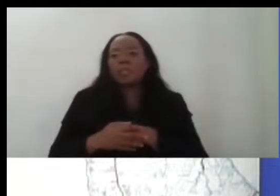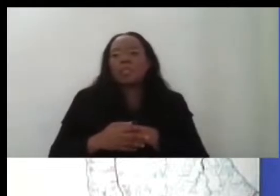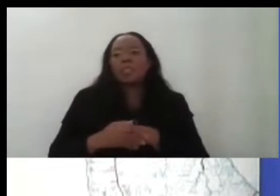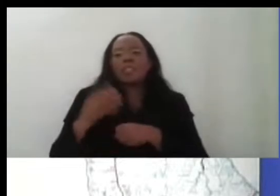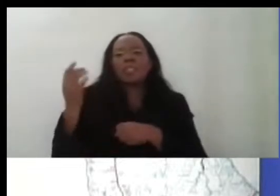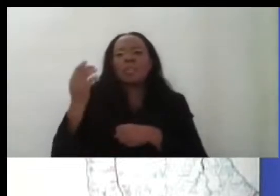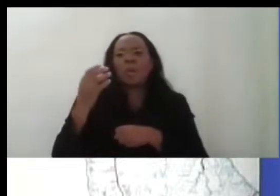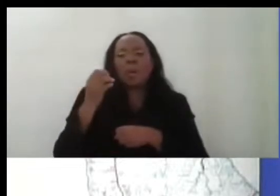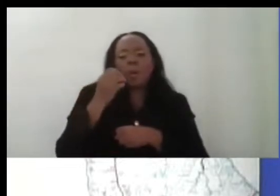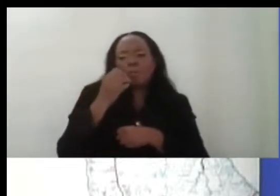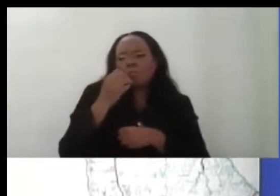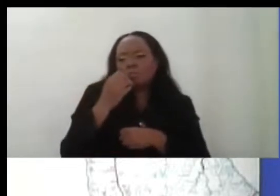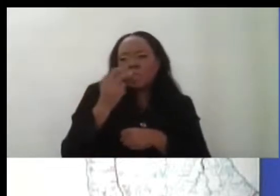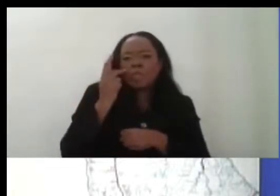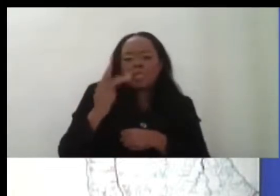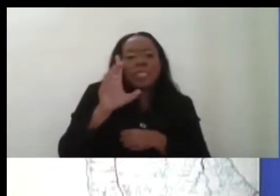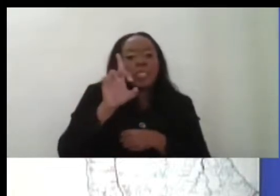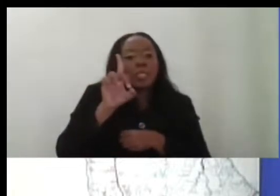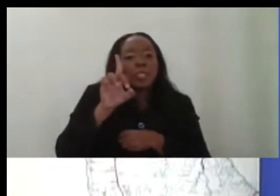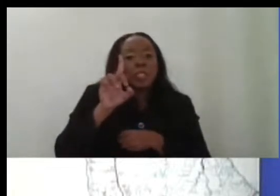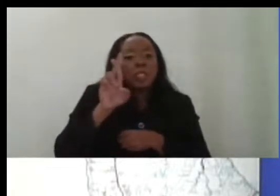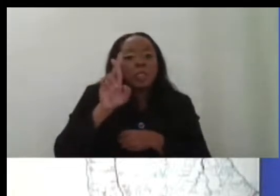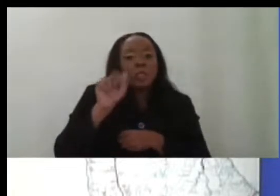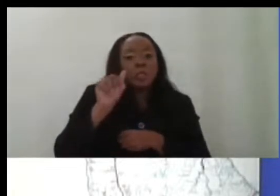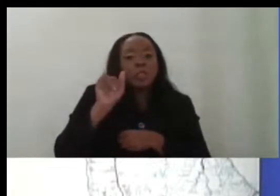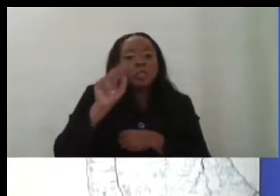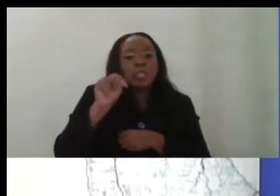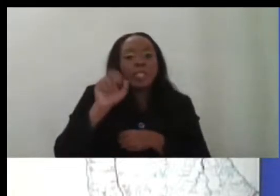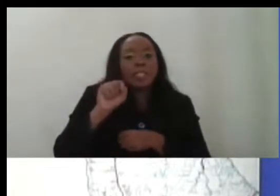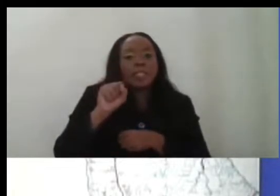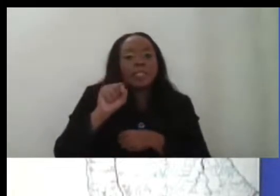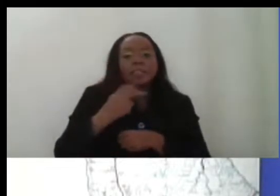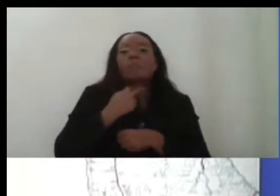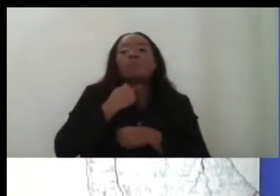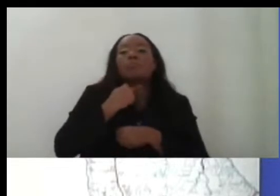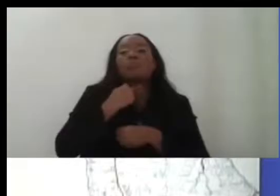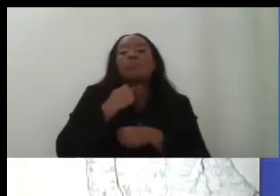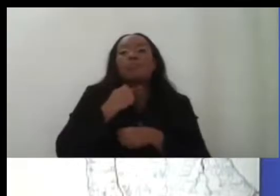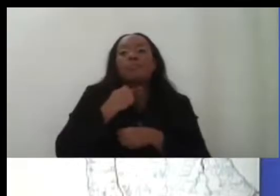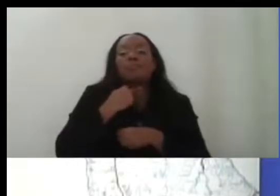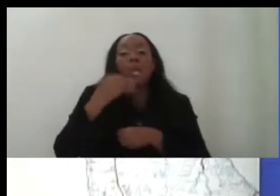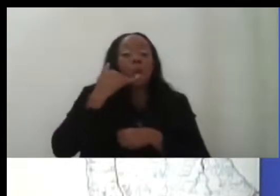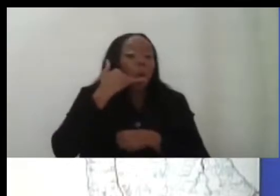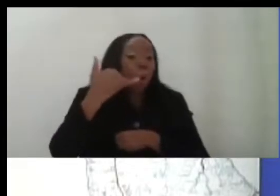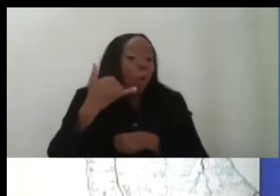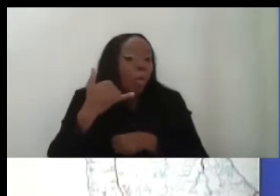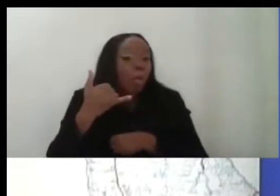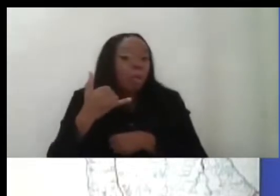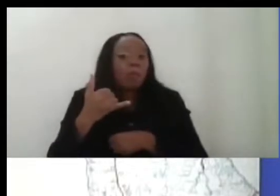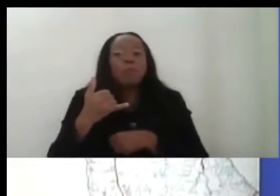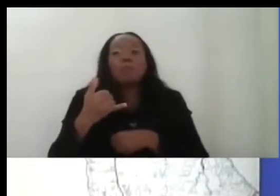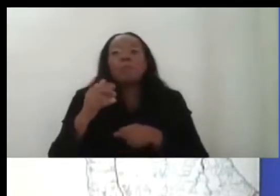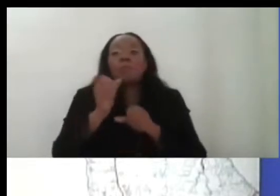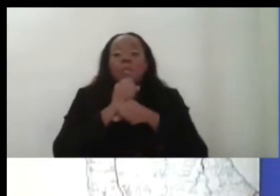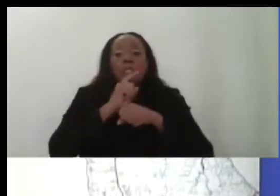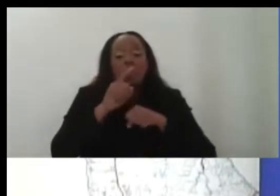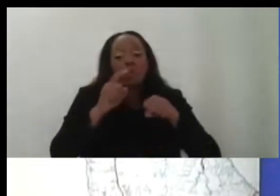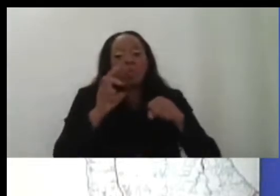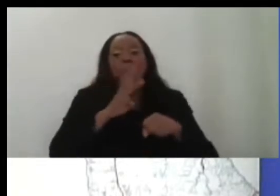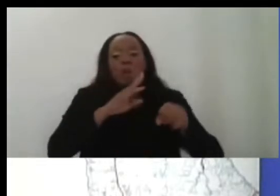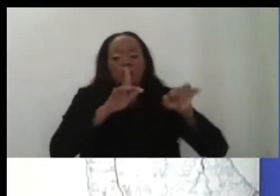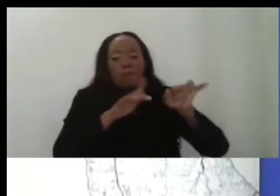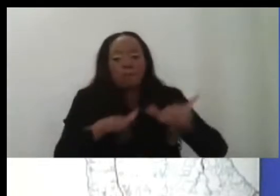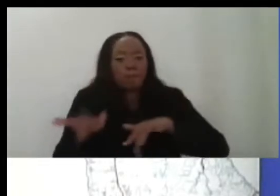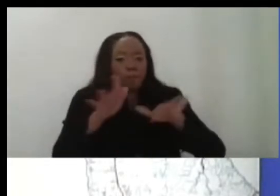problem, then report it, and we will address it early o'clock. The things that are within your own property is